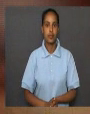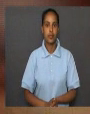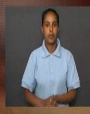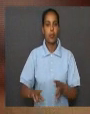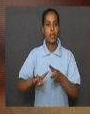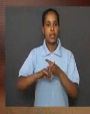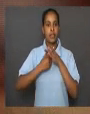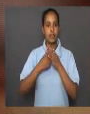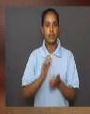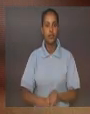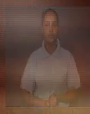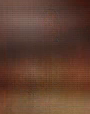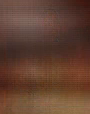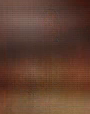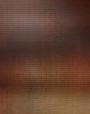Begin.